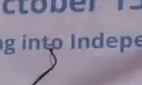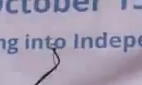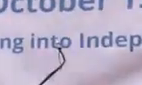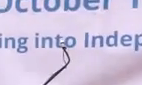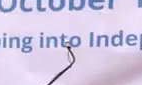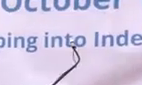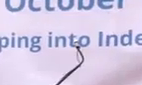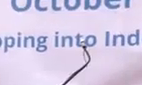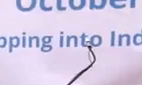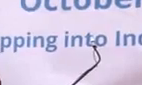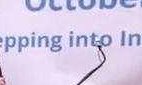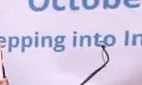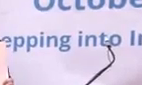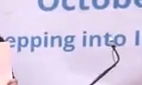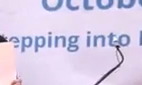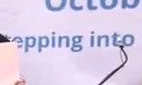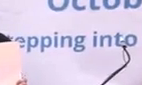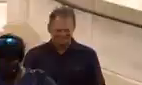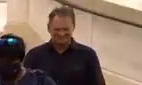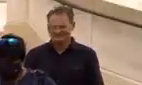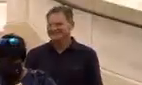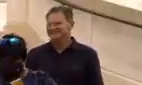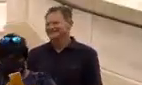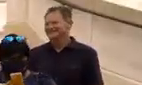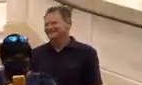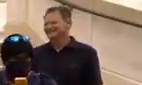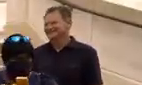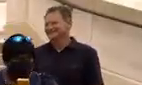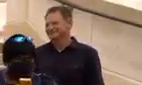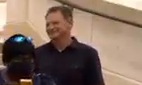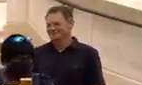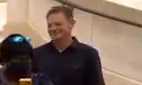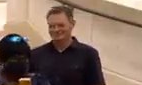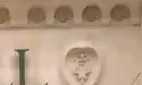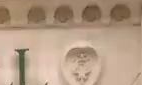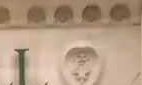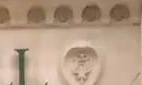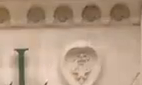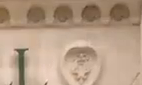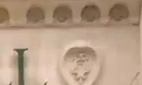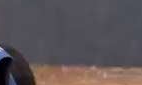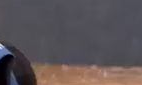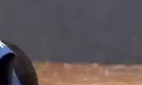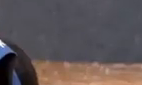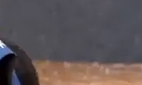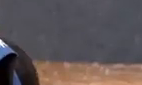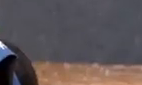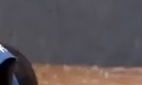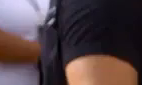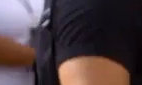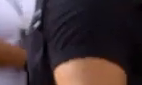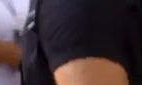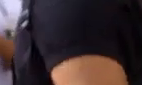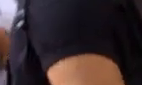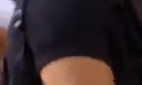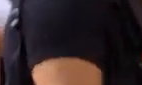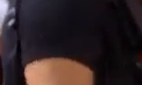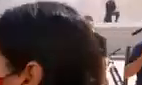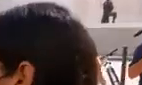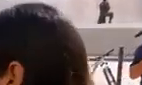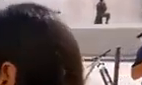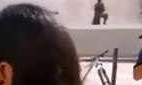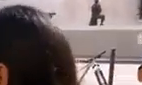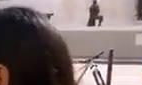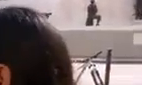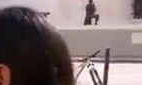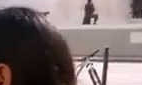The San Antonio Lighthouse for the Blind received a $30,000 donation from a beauty brand. Clean Logic is an inclusive beauty